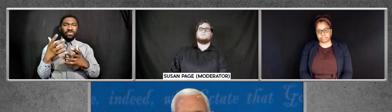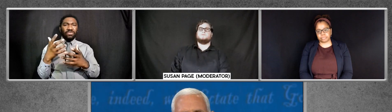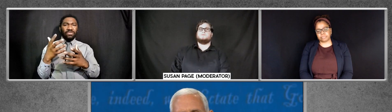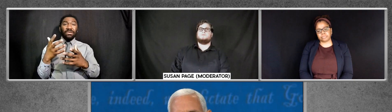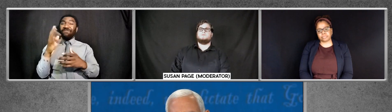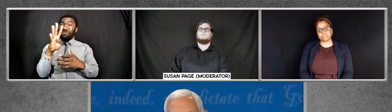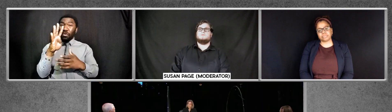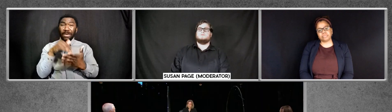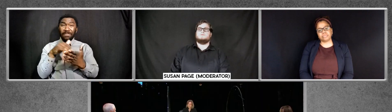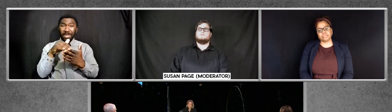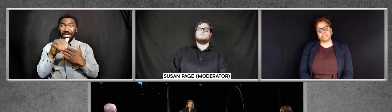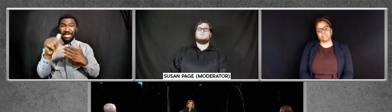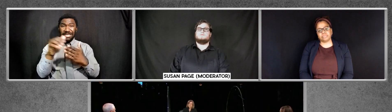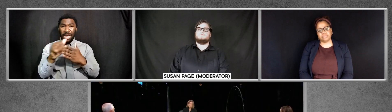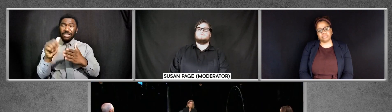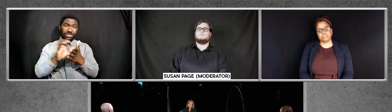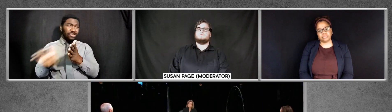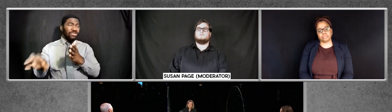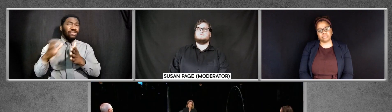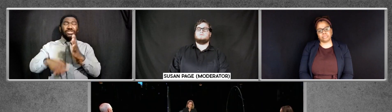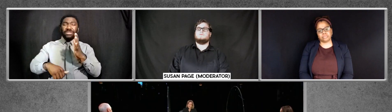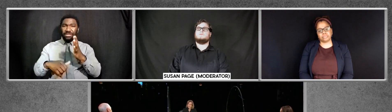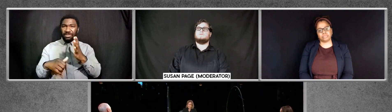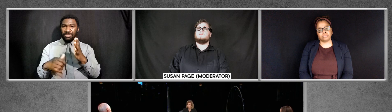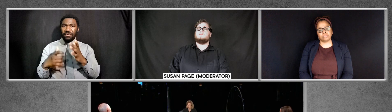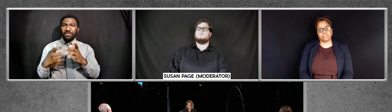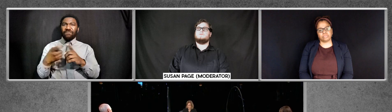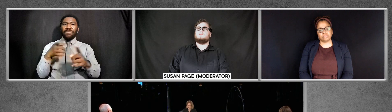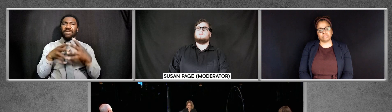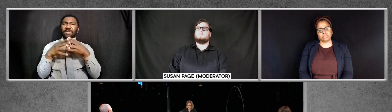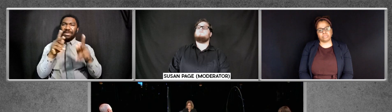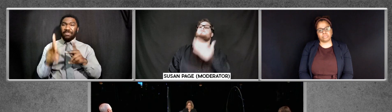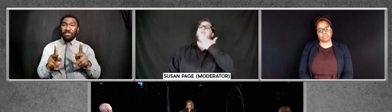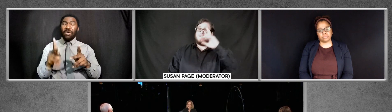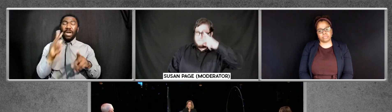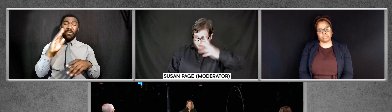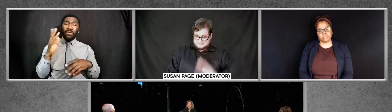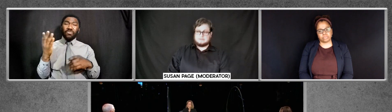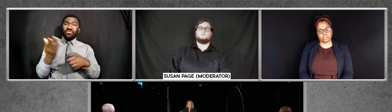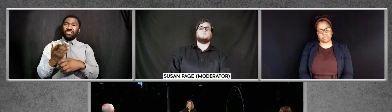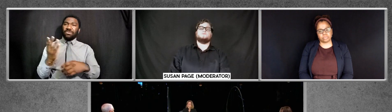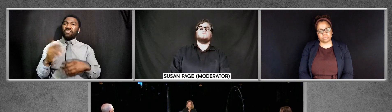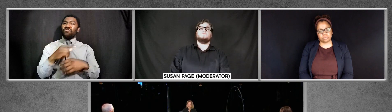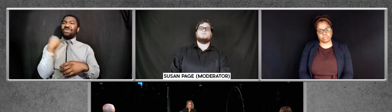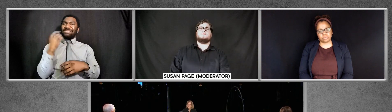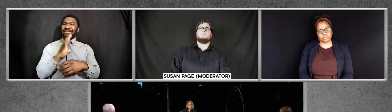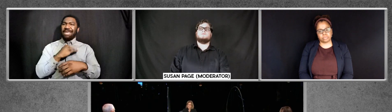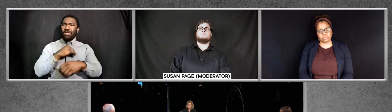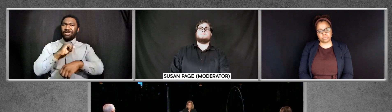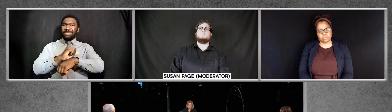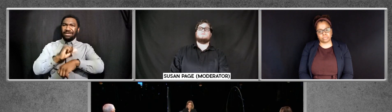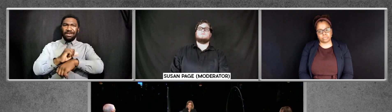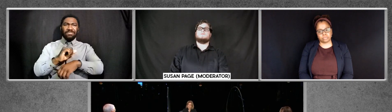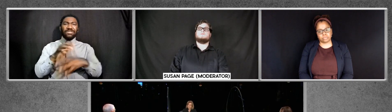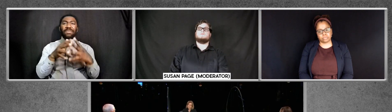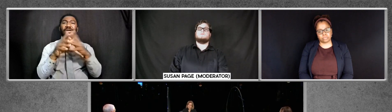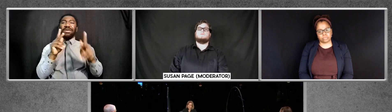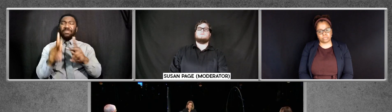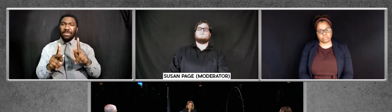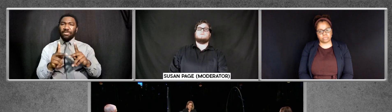no sense. It will cost jobs. President Trump is going to put America first. He's going to put jobs first, and we're going to take care of